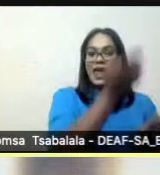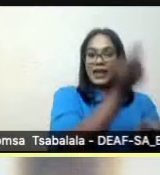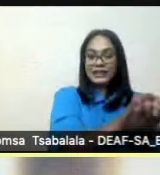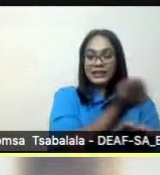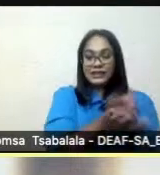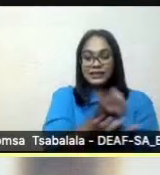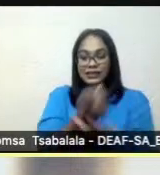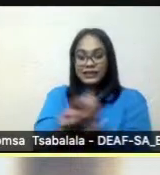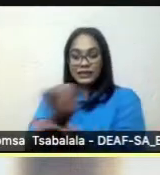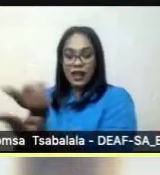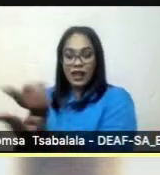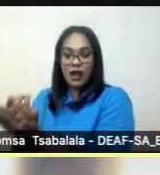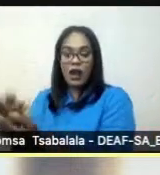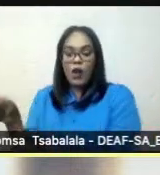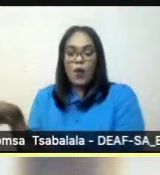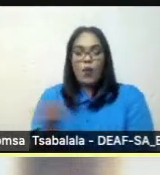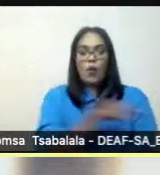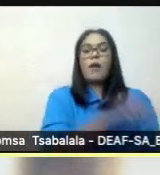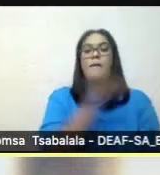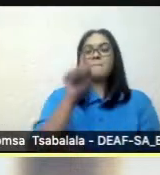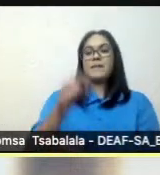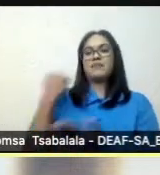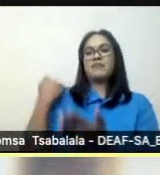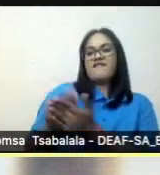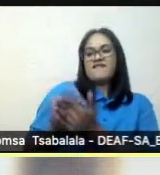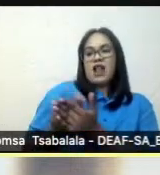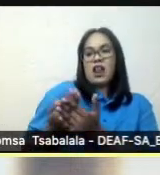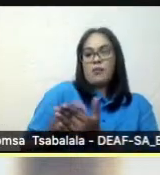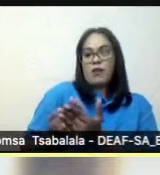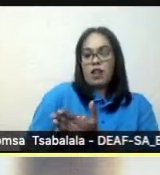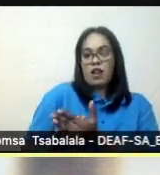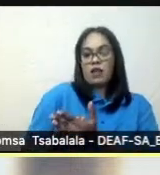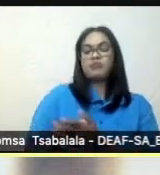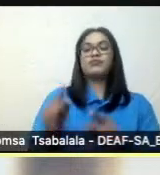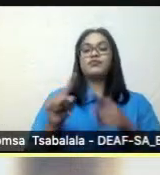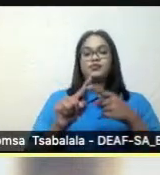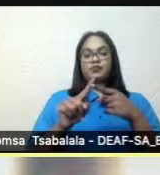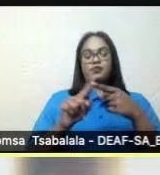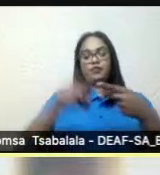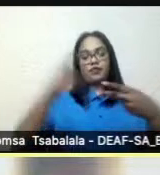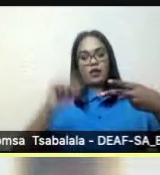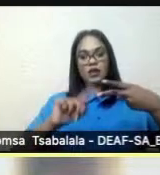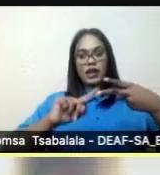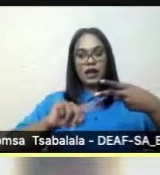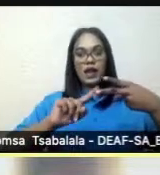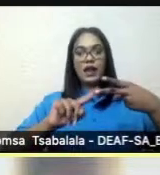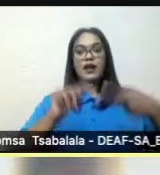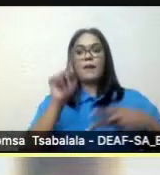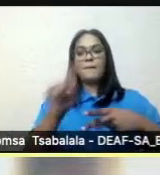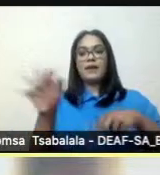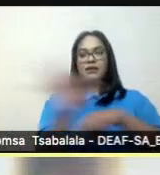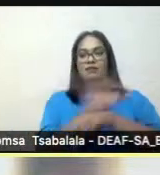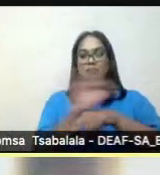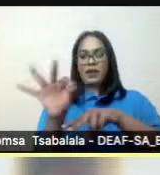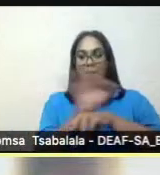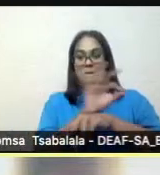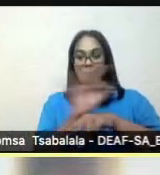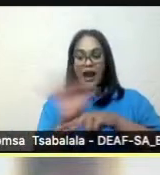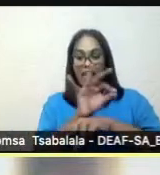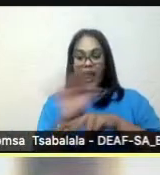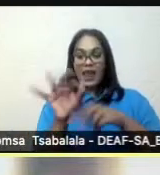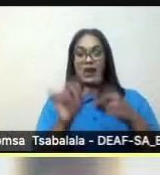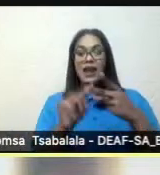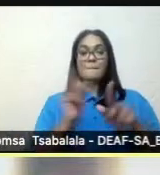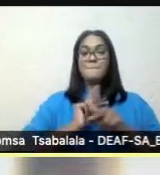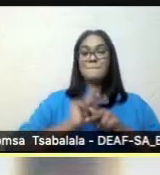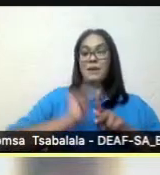were required during the third wave, they must be prepared, be made available for the fourth wave. And we are also